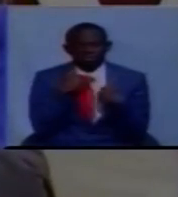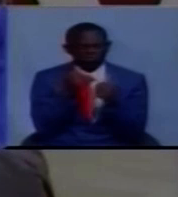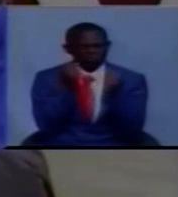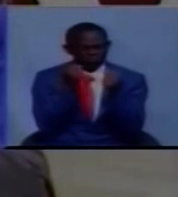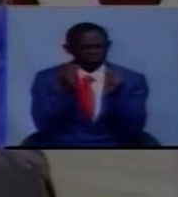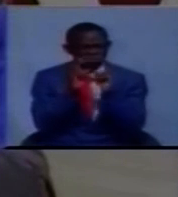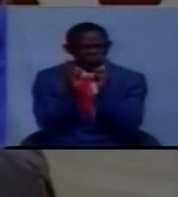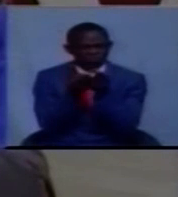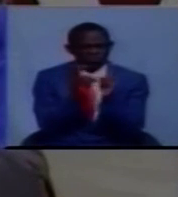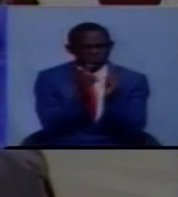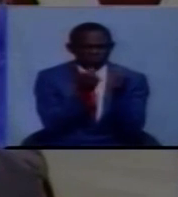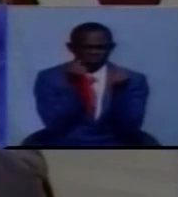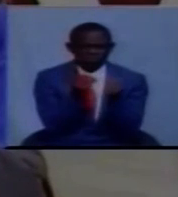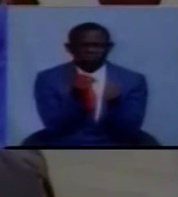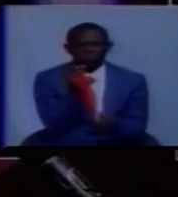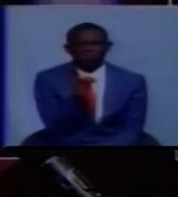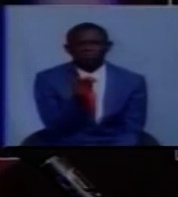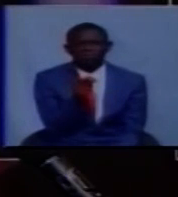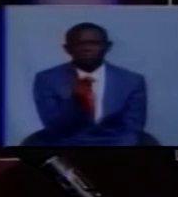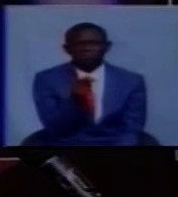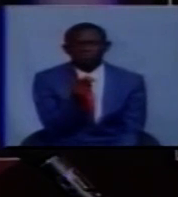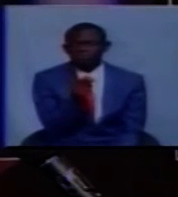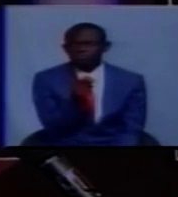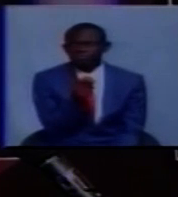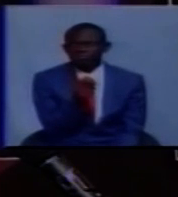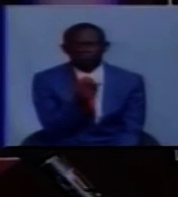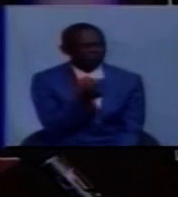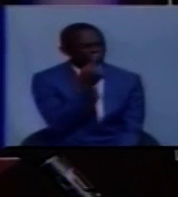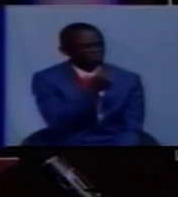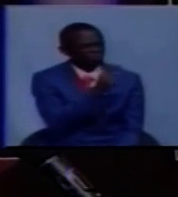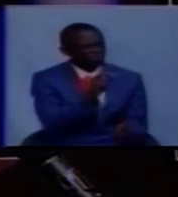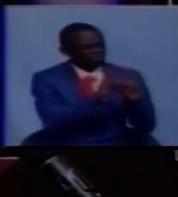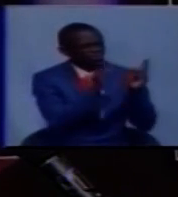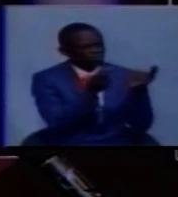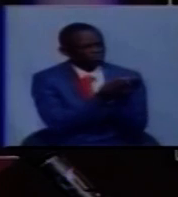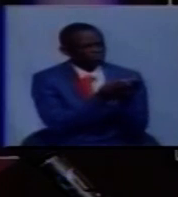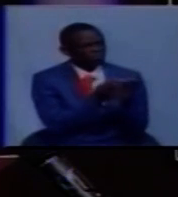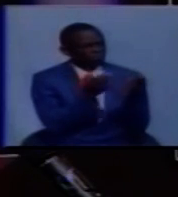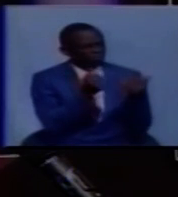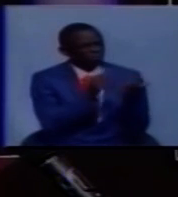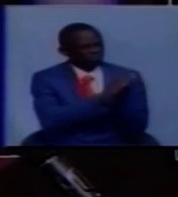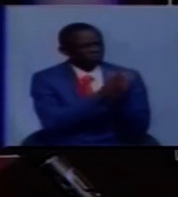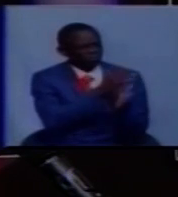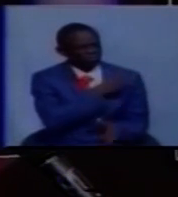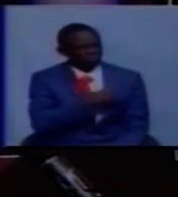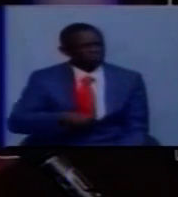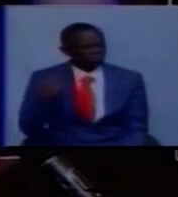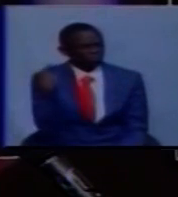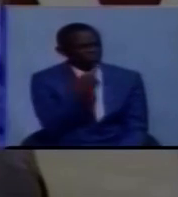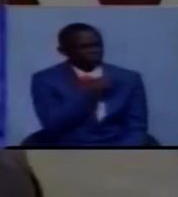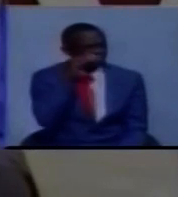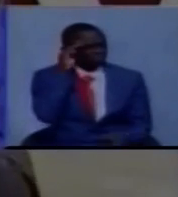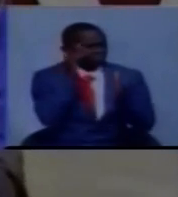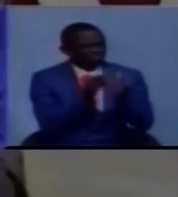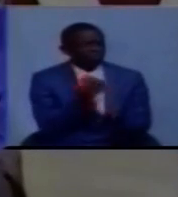and they are doing a commendable job. One unionist who became a member of parliament and minister. Oh yeah, sure. So we have got very